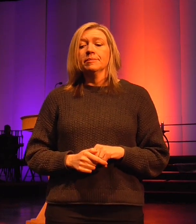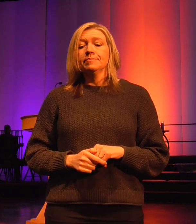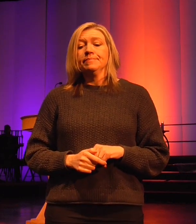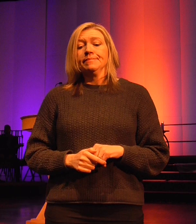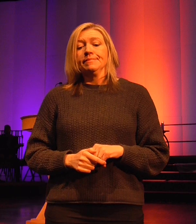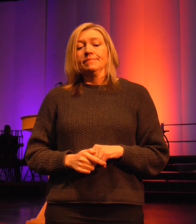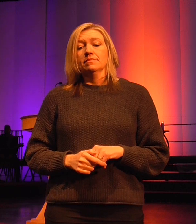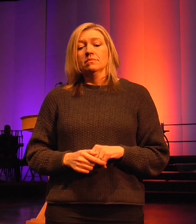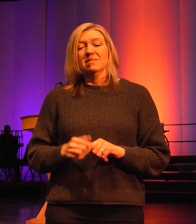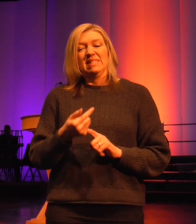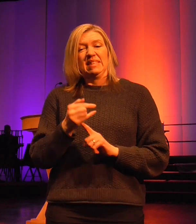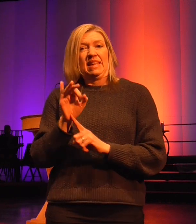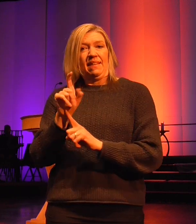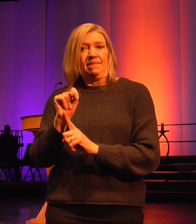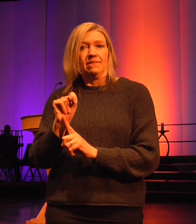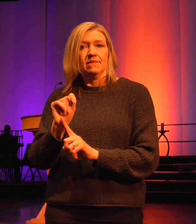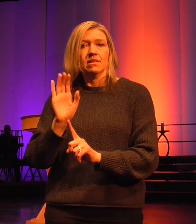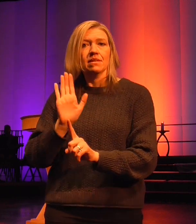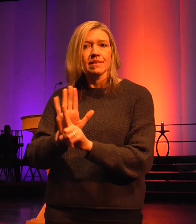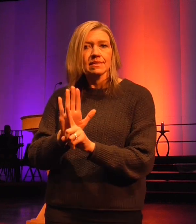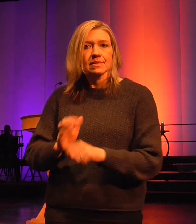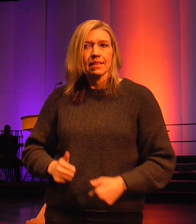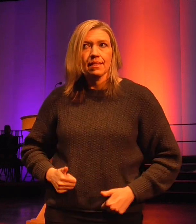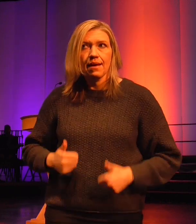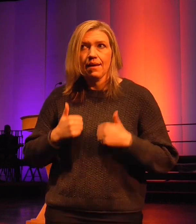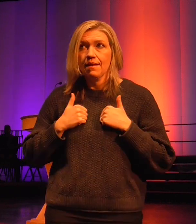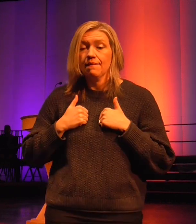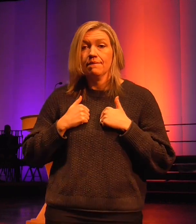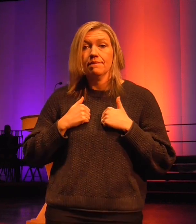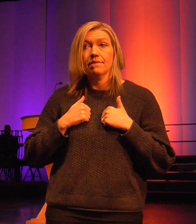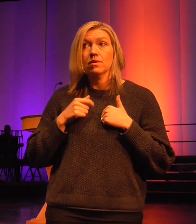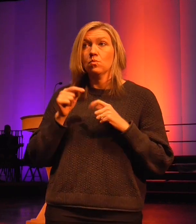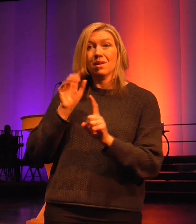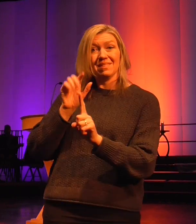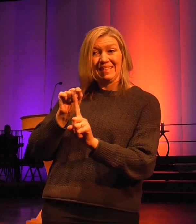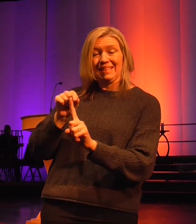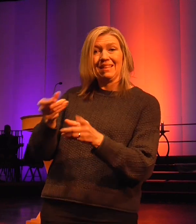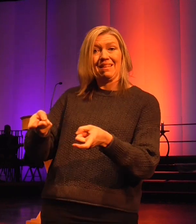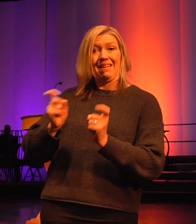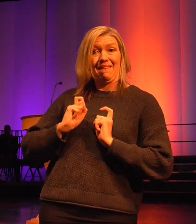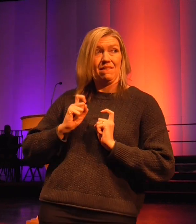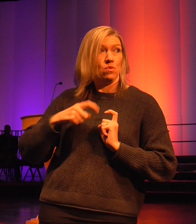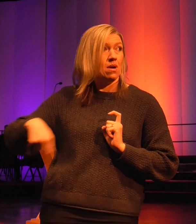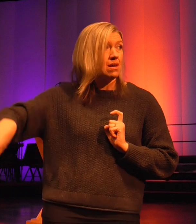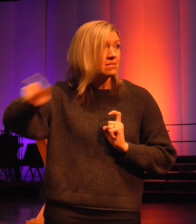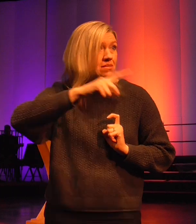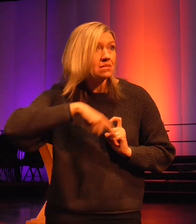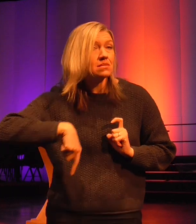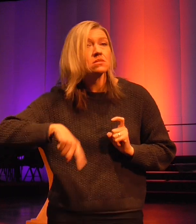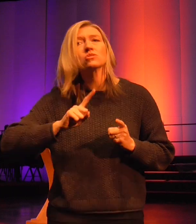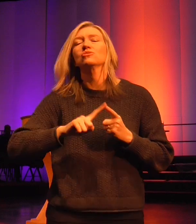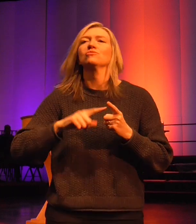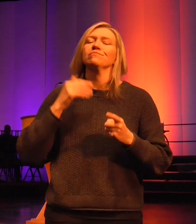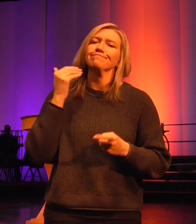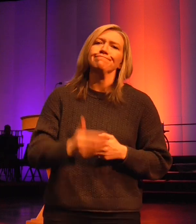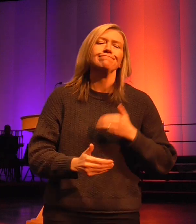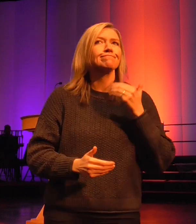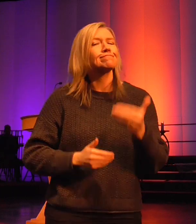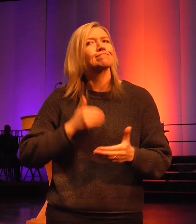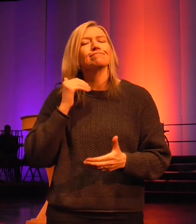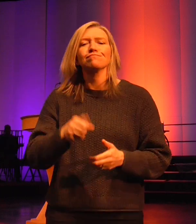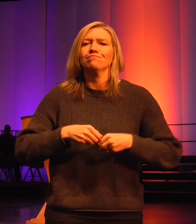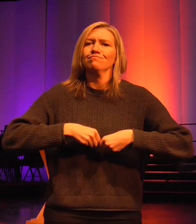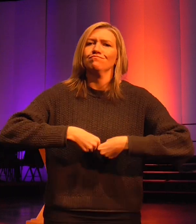for the gift of his life, what he has given to us to be able to carry on into